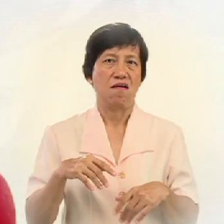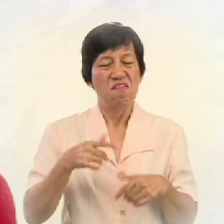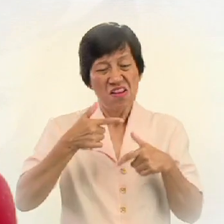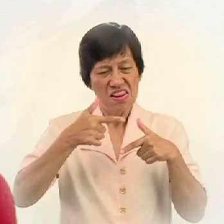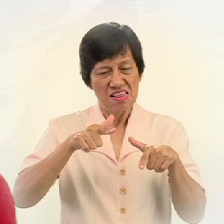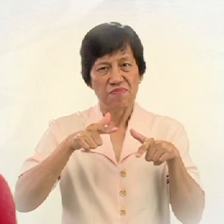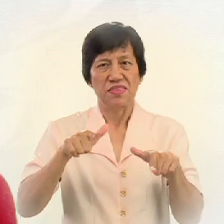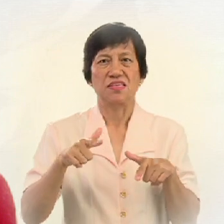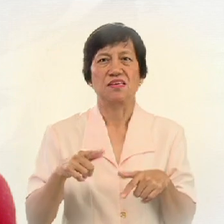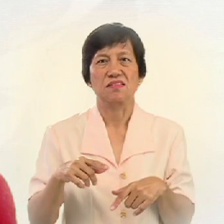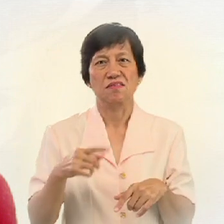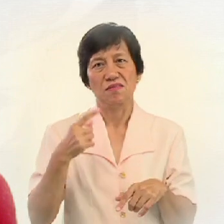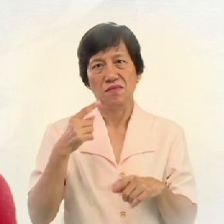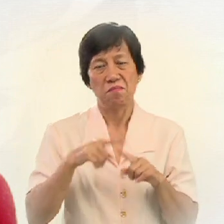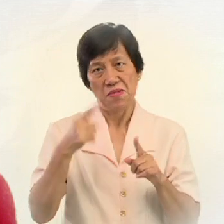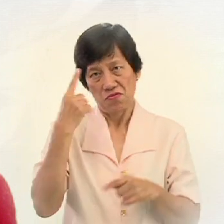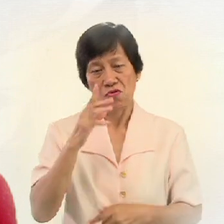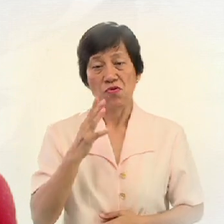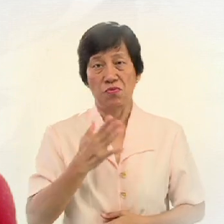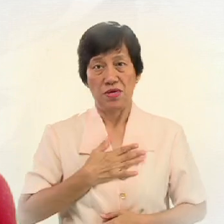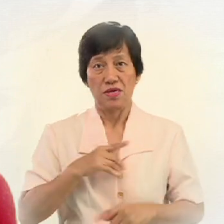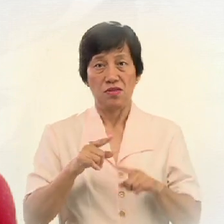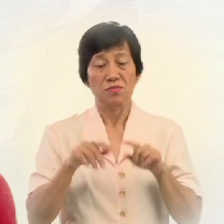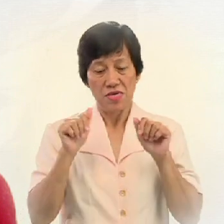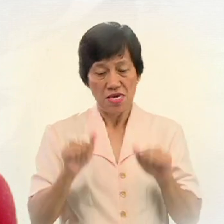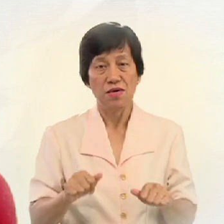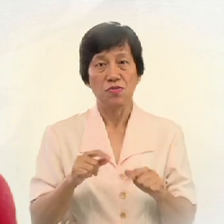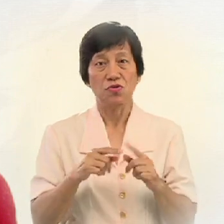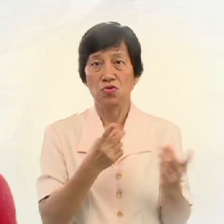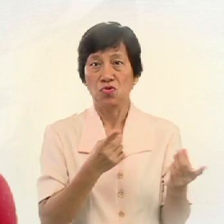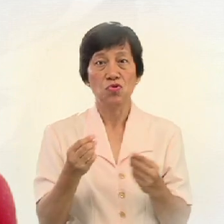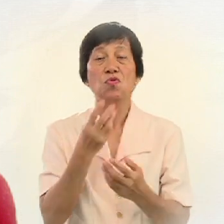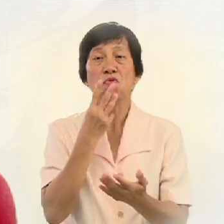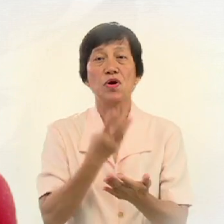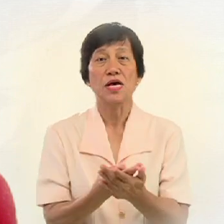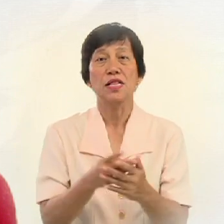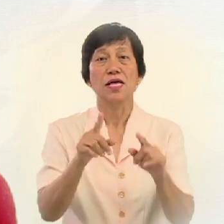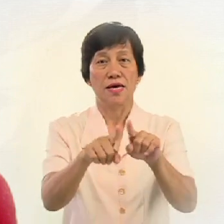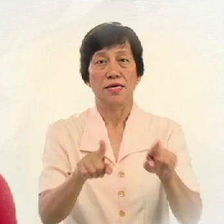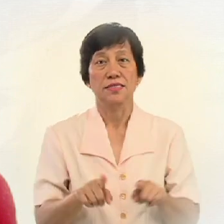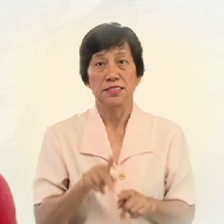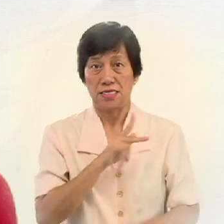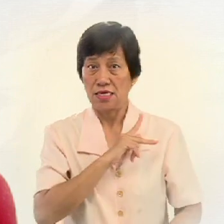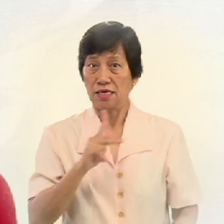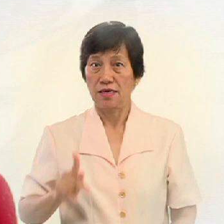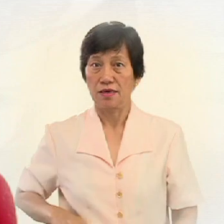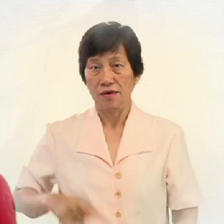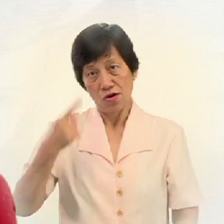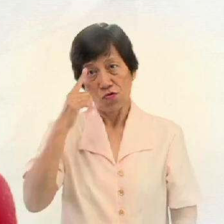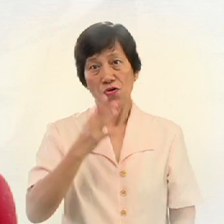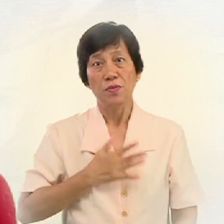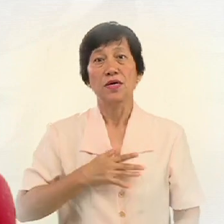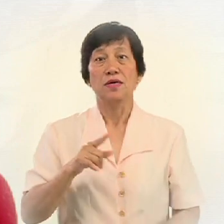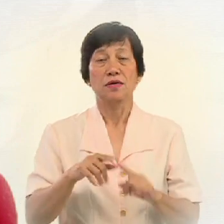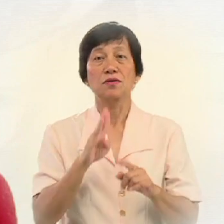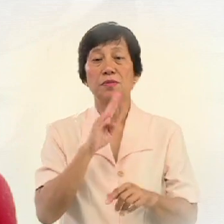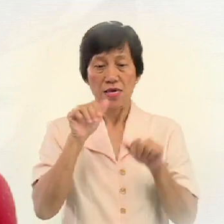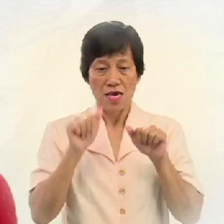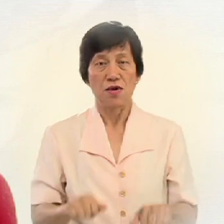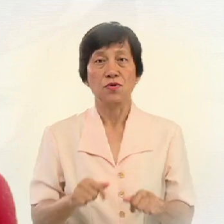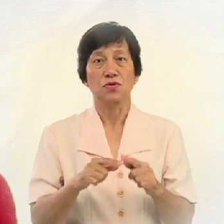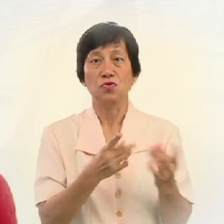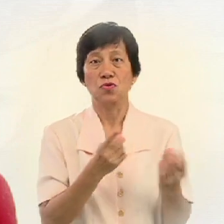But for me to be able to perform well as king, for me to be able to do my